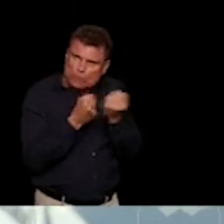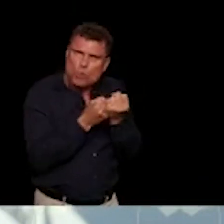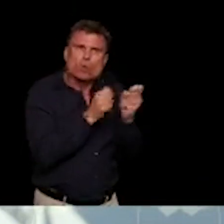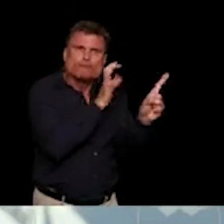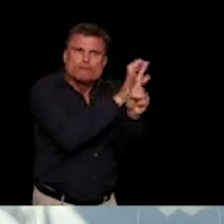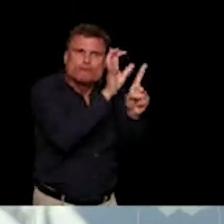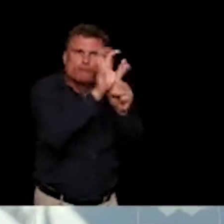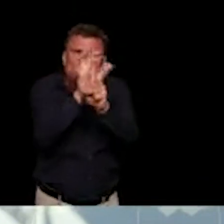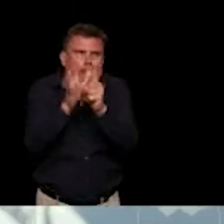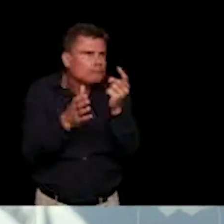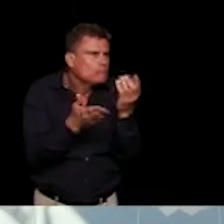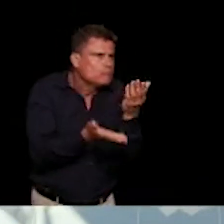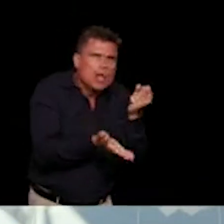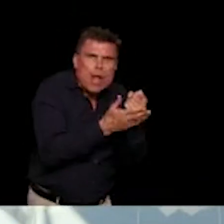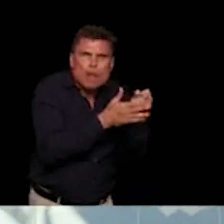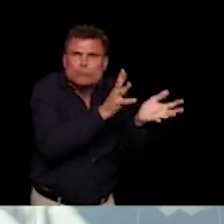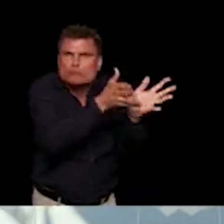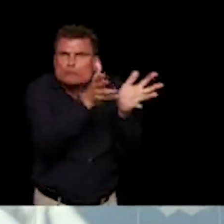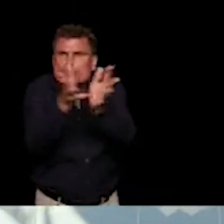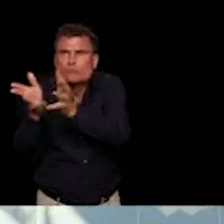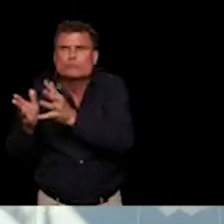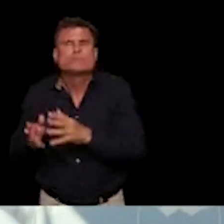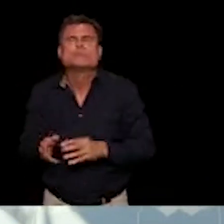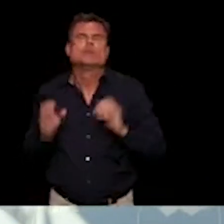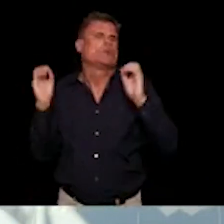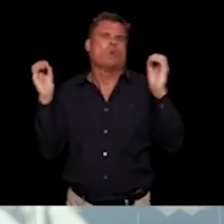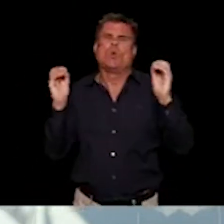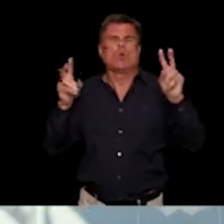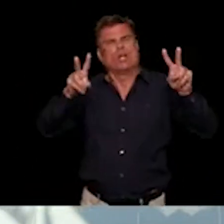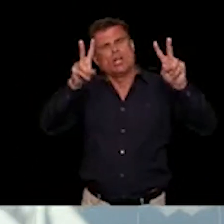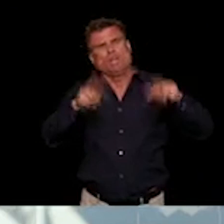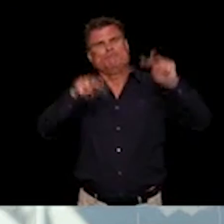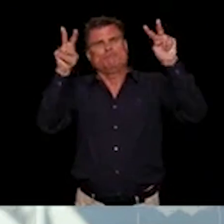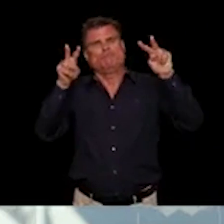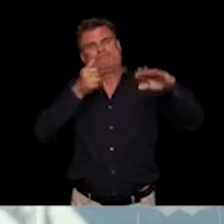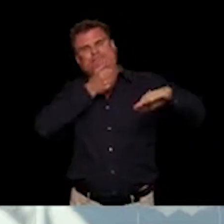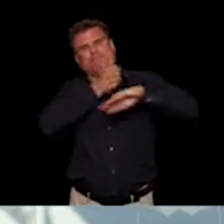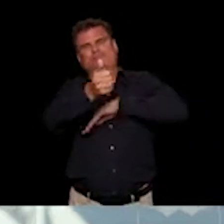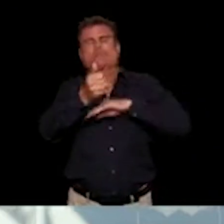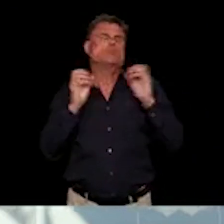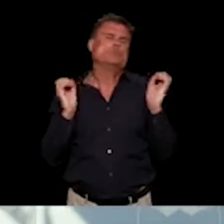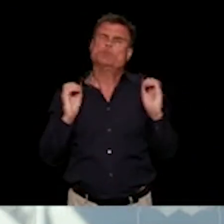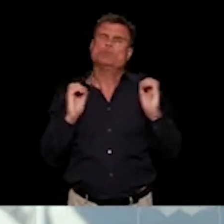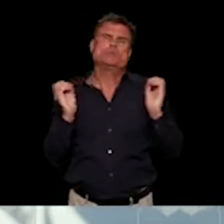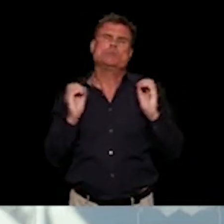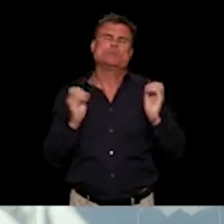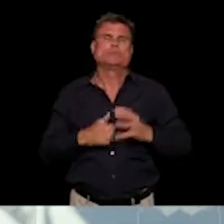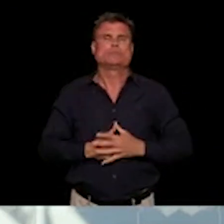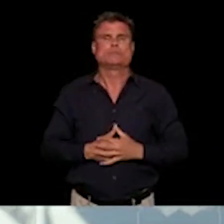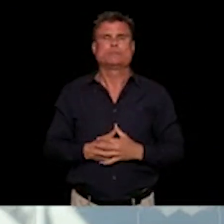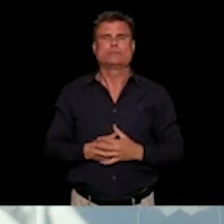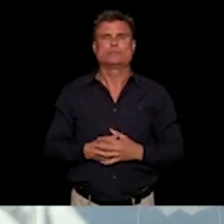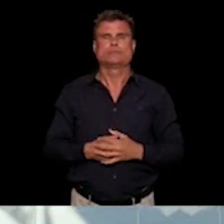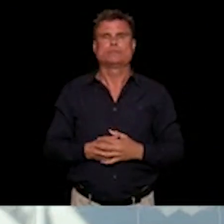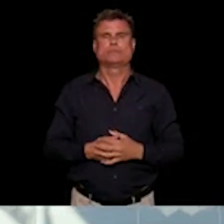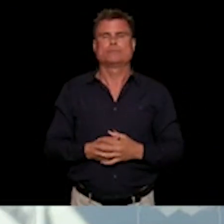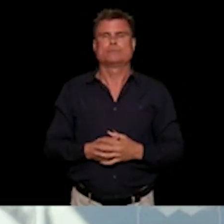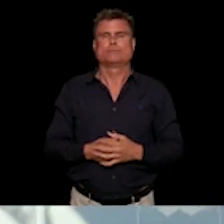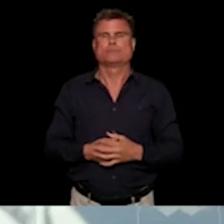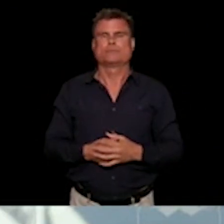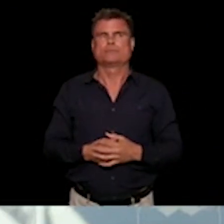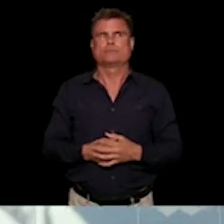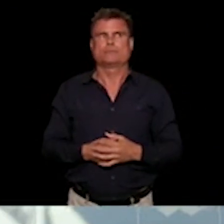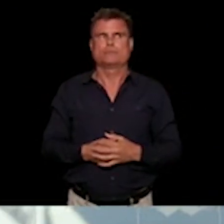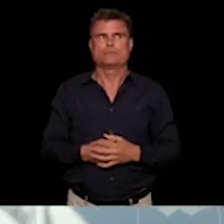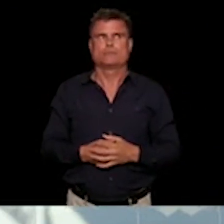have vulnerabilities. And one of those areas, for example, is in the broad area of agriculture and